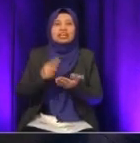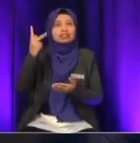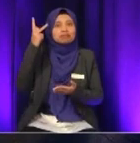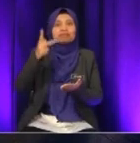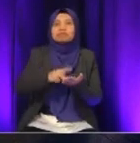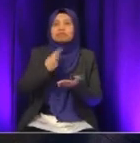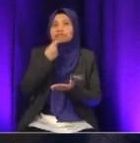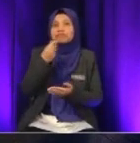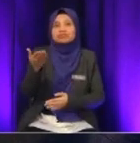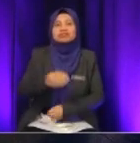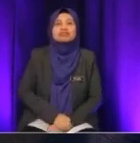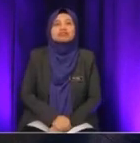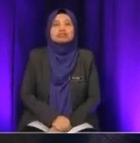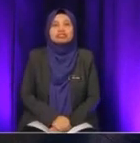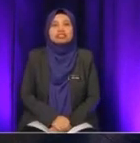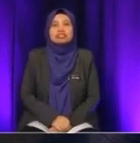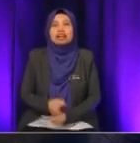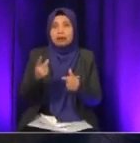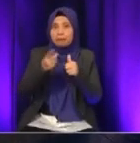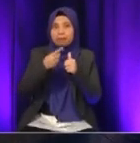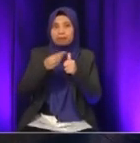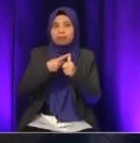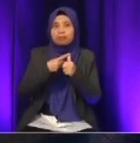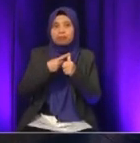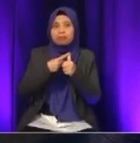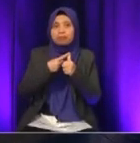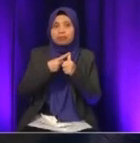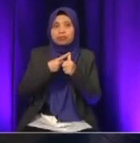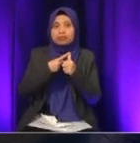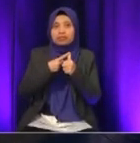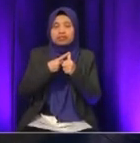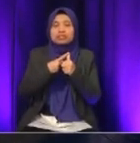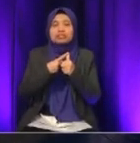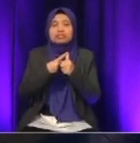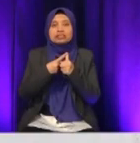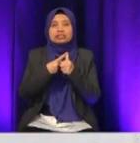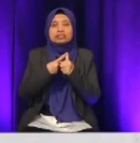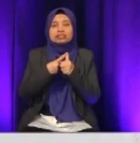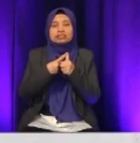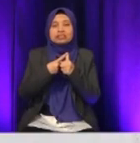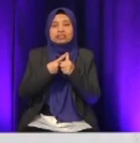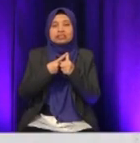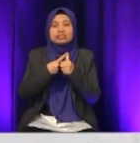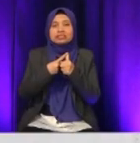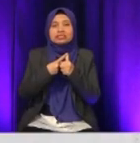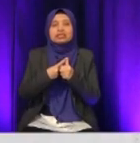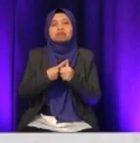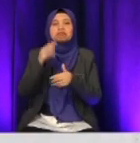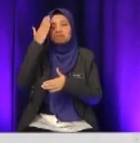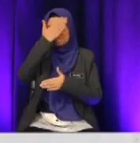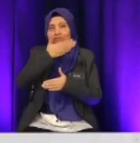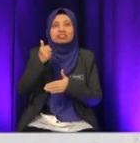All right, thank you. Okay, so here together with us, we have our four students, beautiful, beautiful girls with